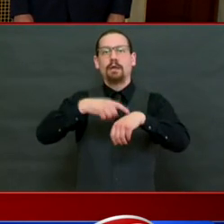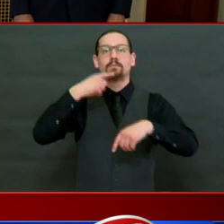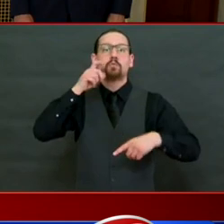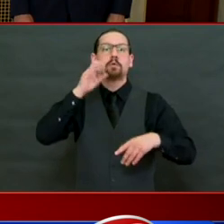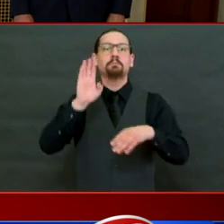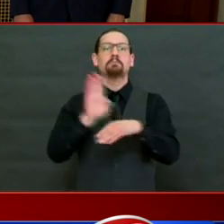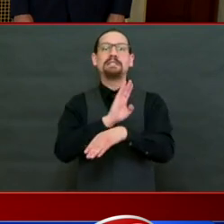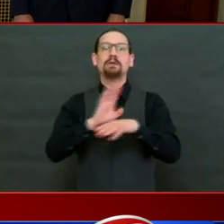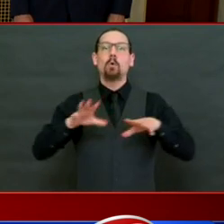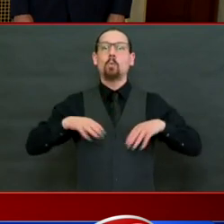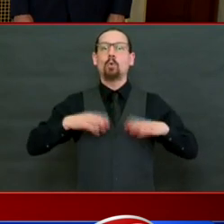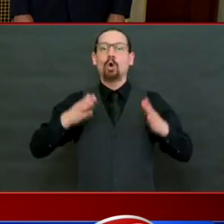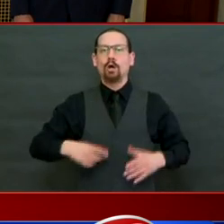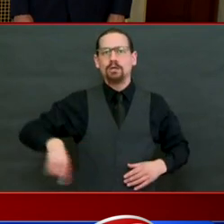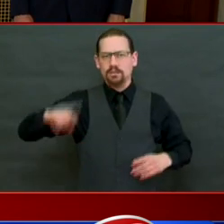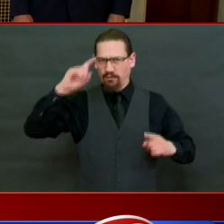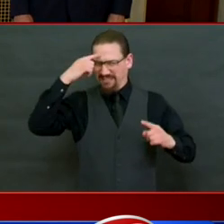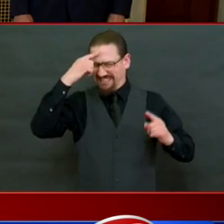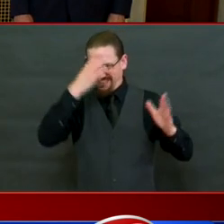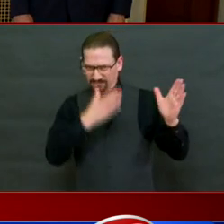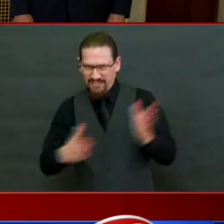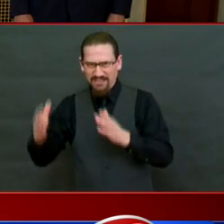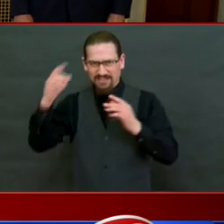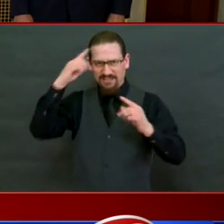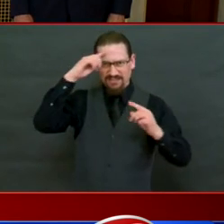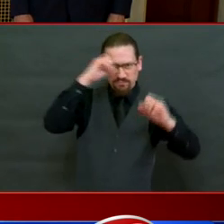like. Here's the risk I'm taking.